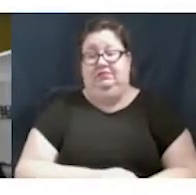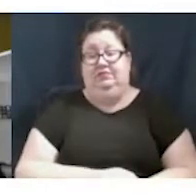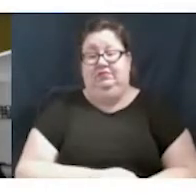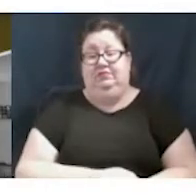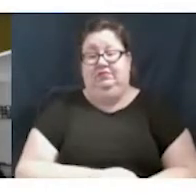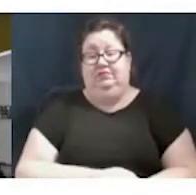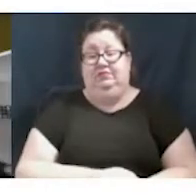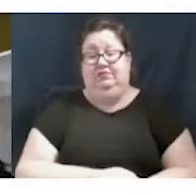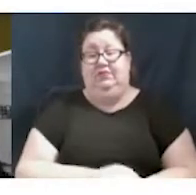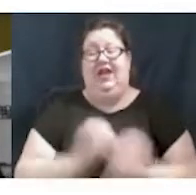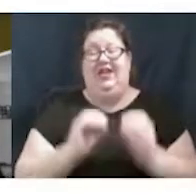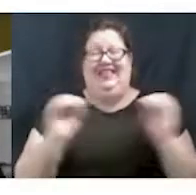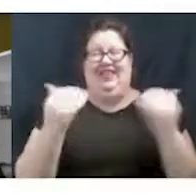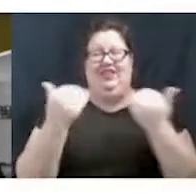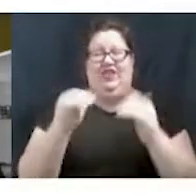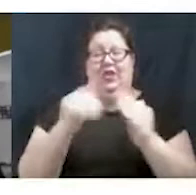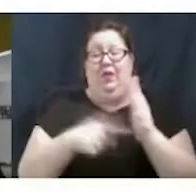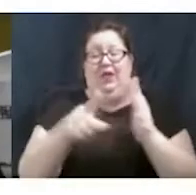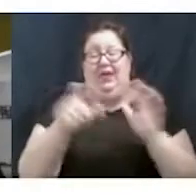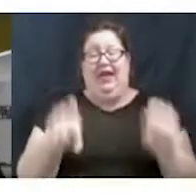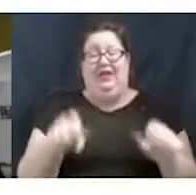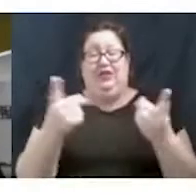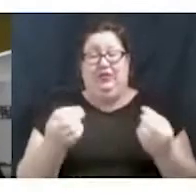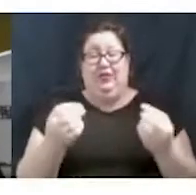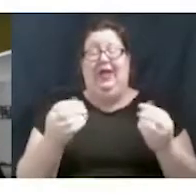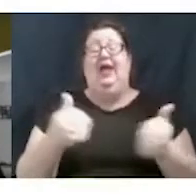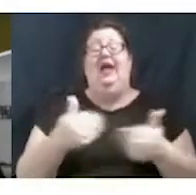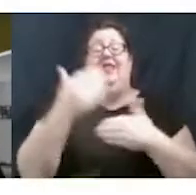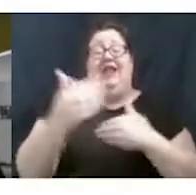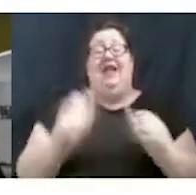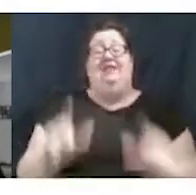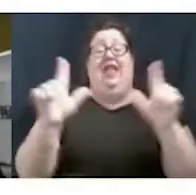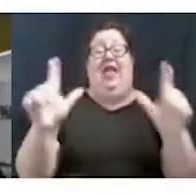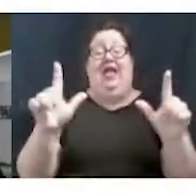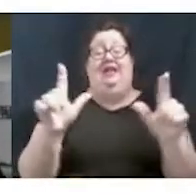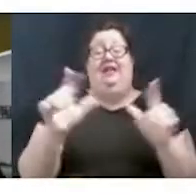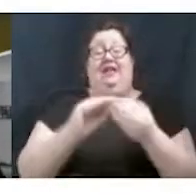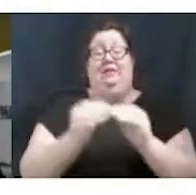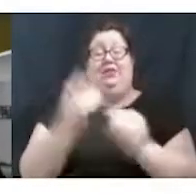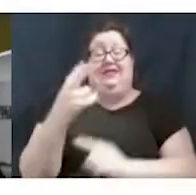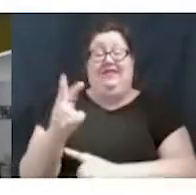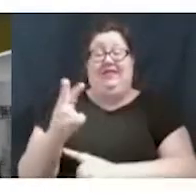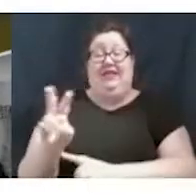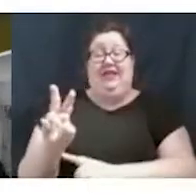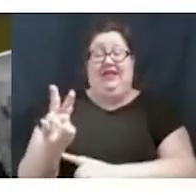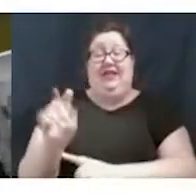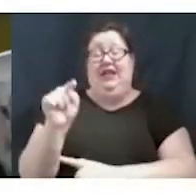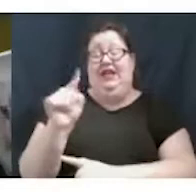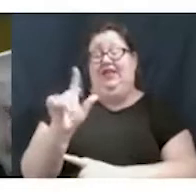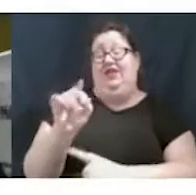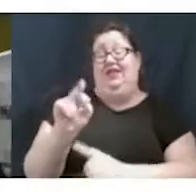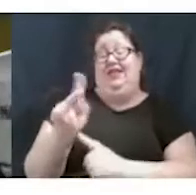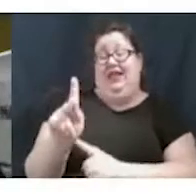So there's no limit to what you can do. On the next slide, which is slide 17, there's a link to